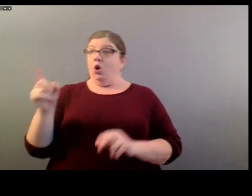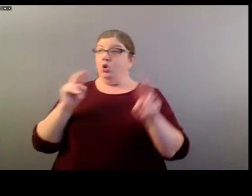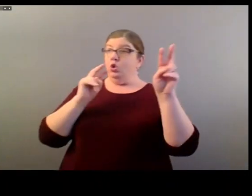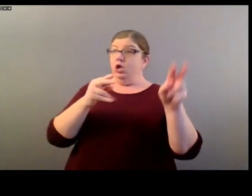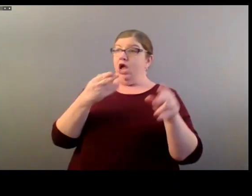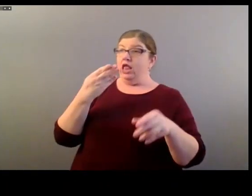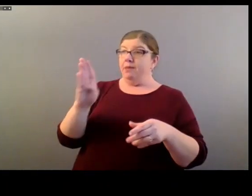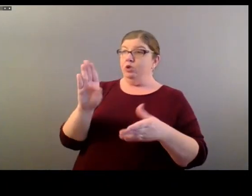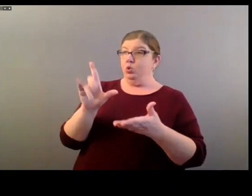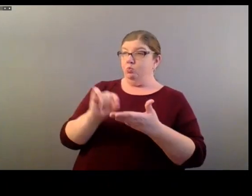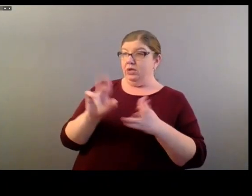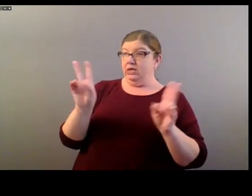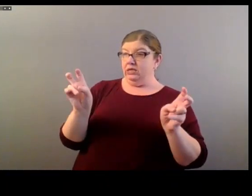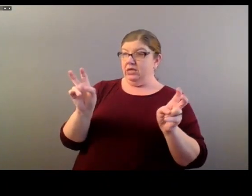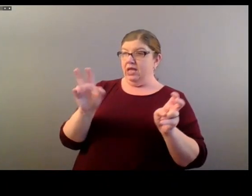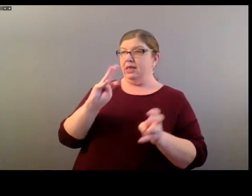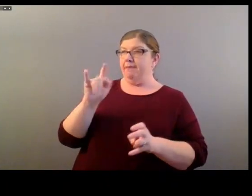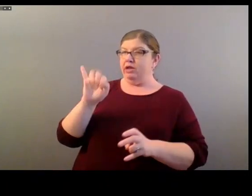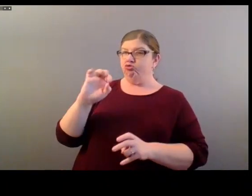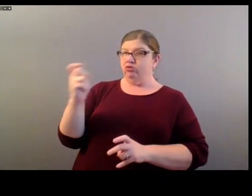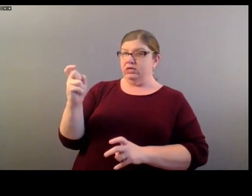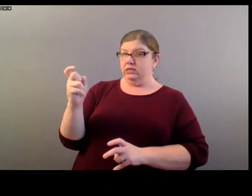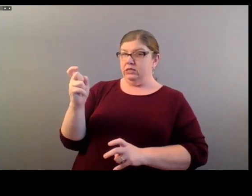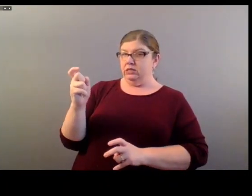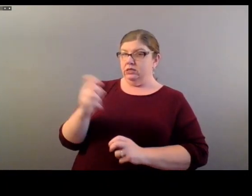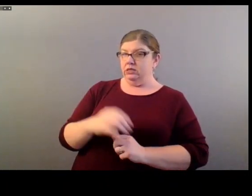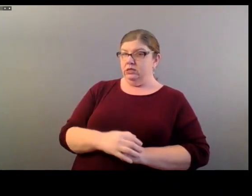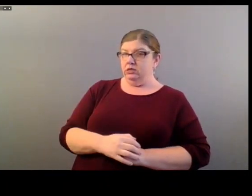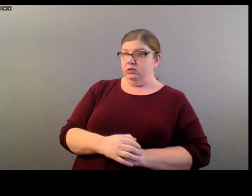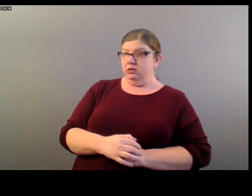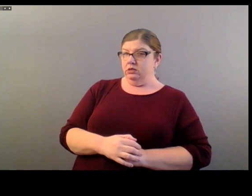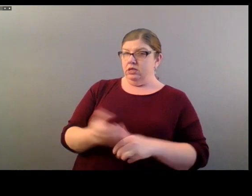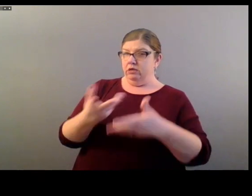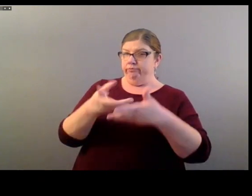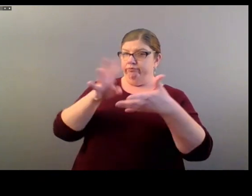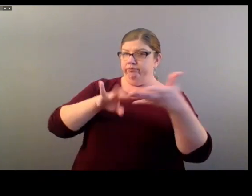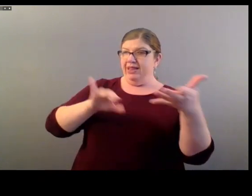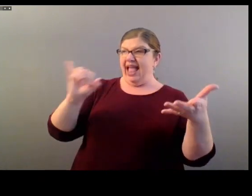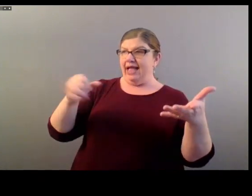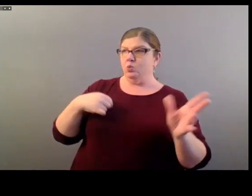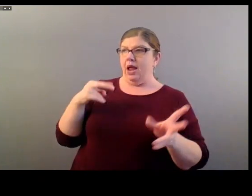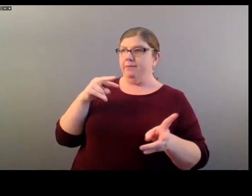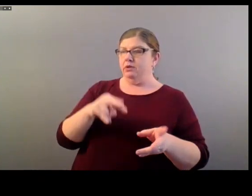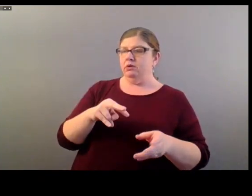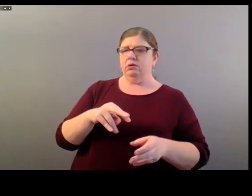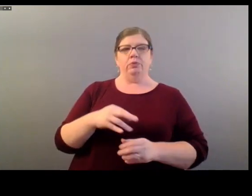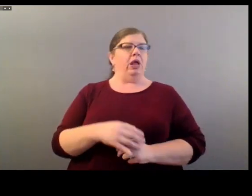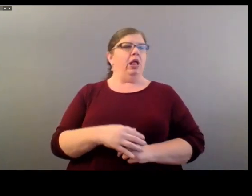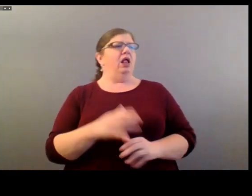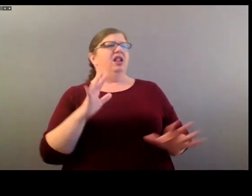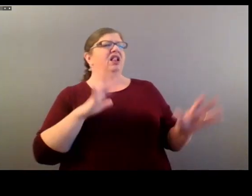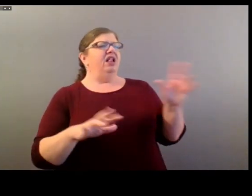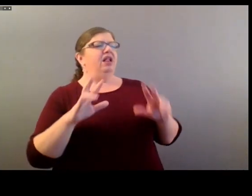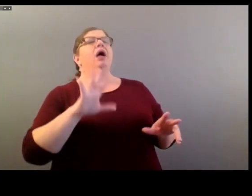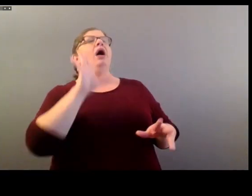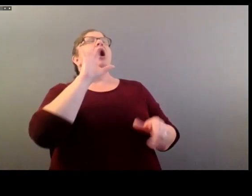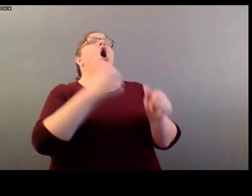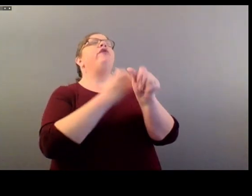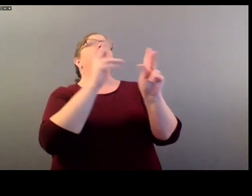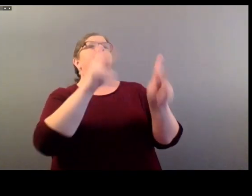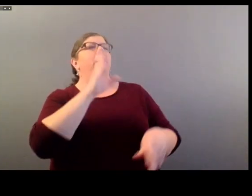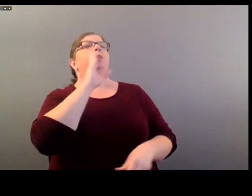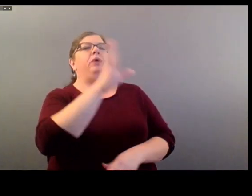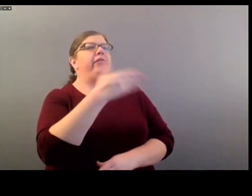blueprint metrics? That's what I'm referring to. Oh, well, okay, I'll follow up. Thank you.